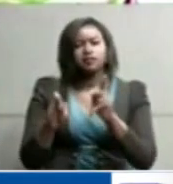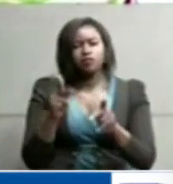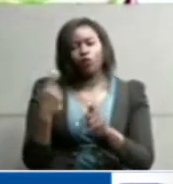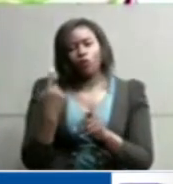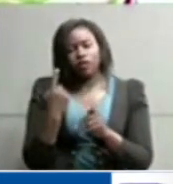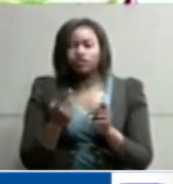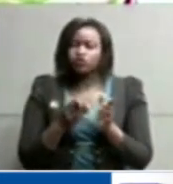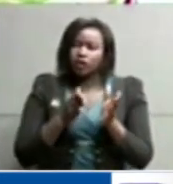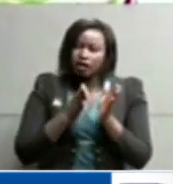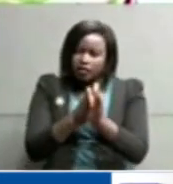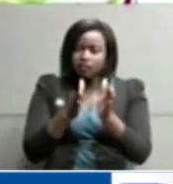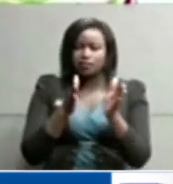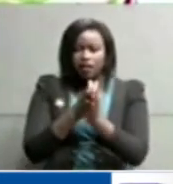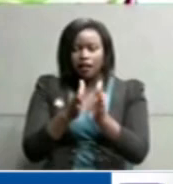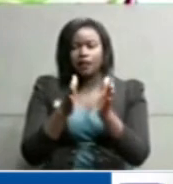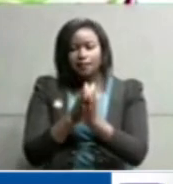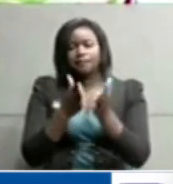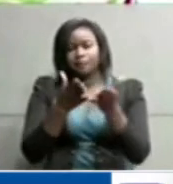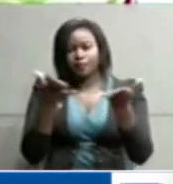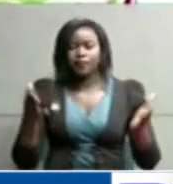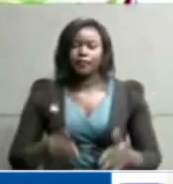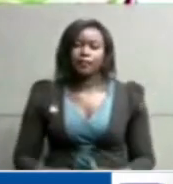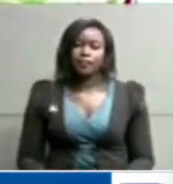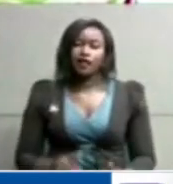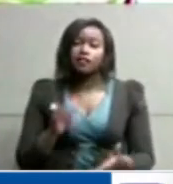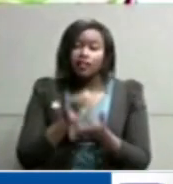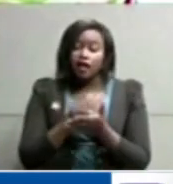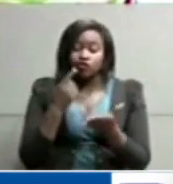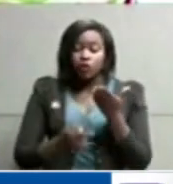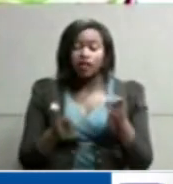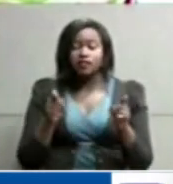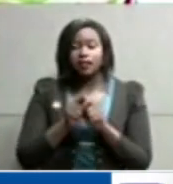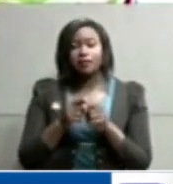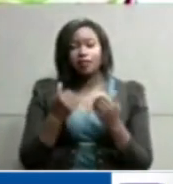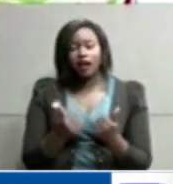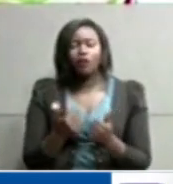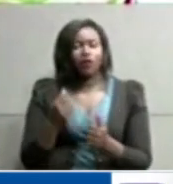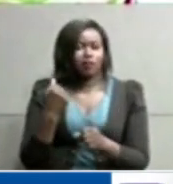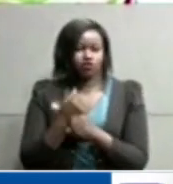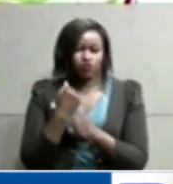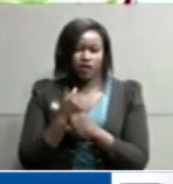okubanyonyola kati kyendiko kikindese wano ku Sande